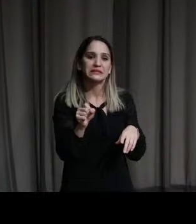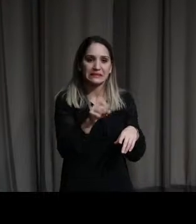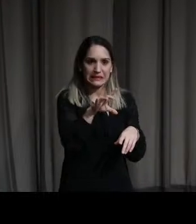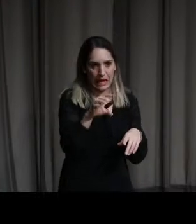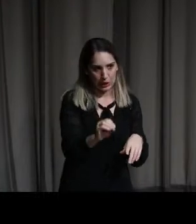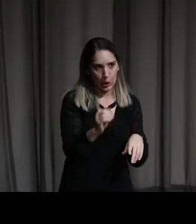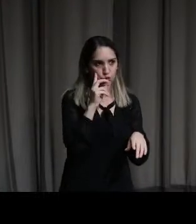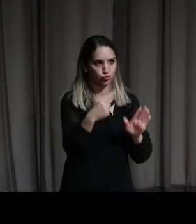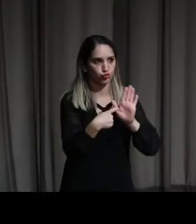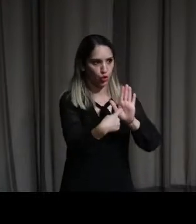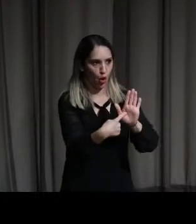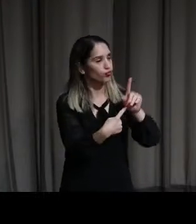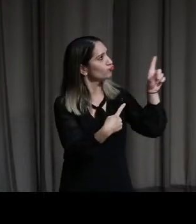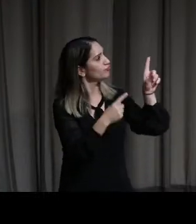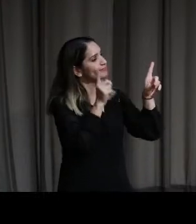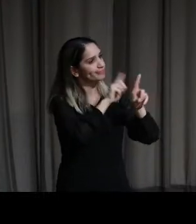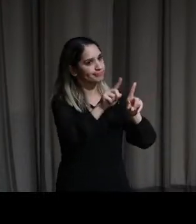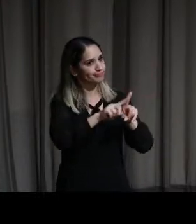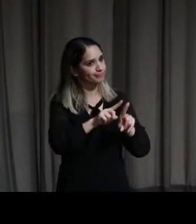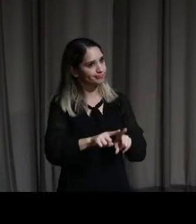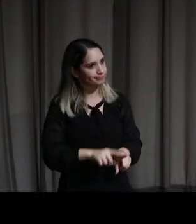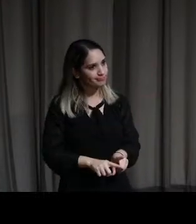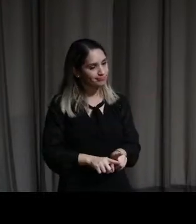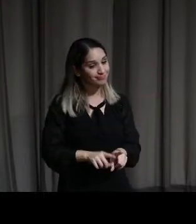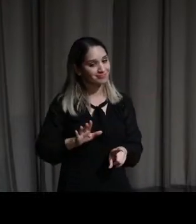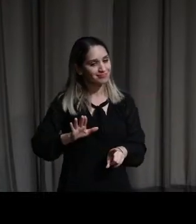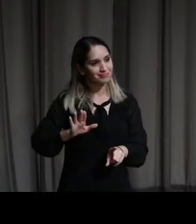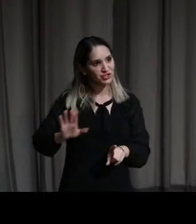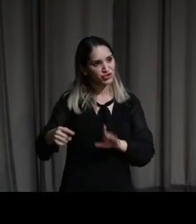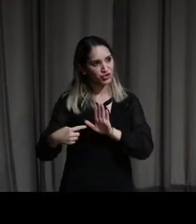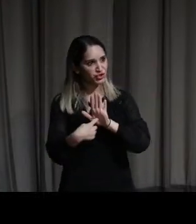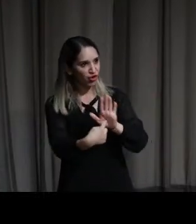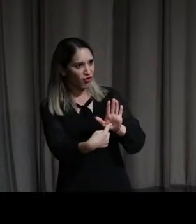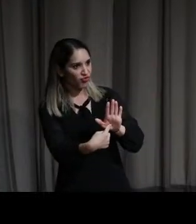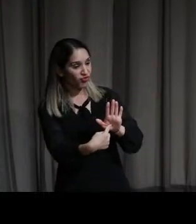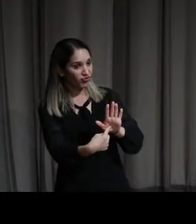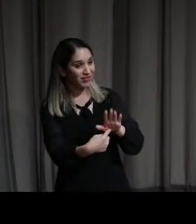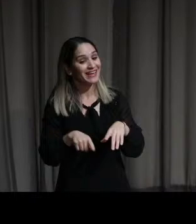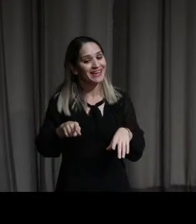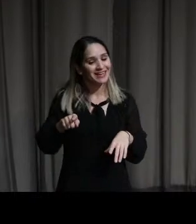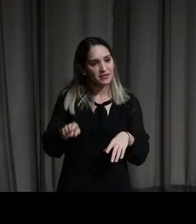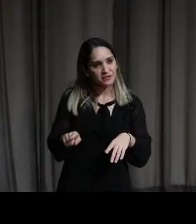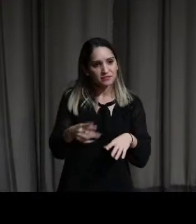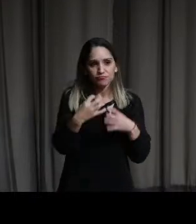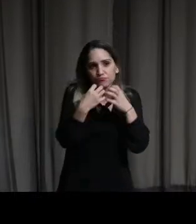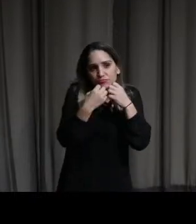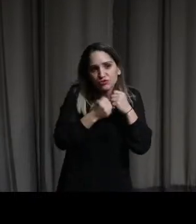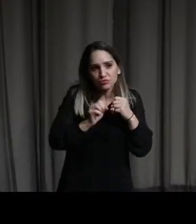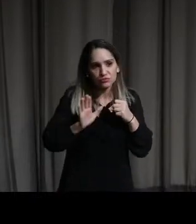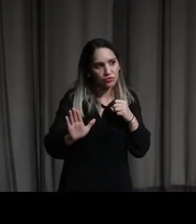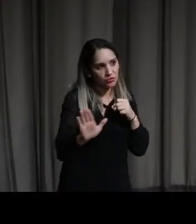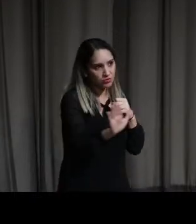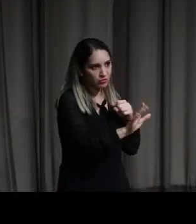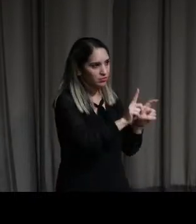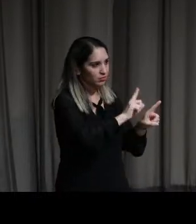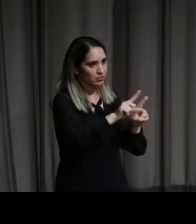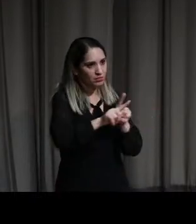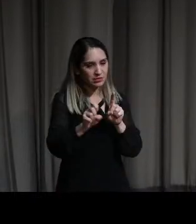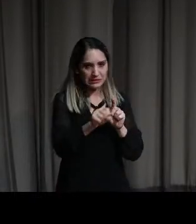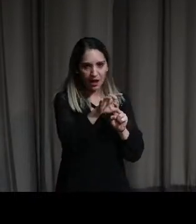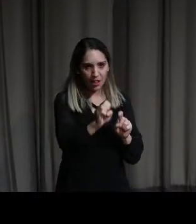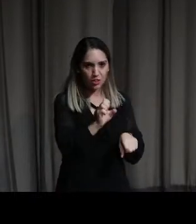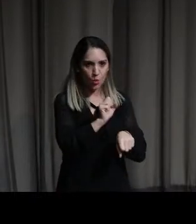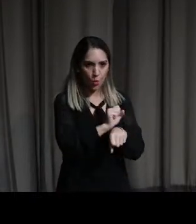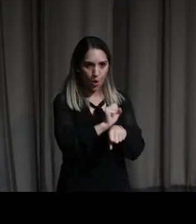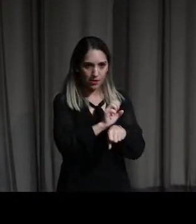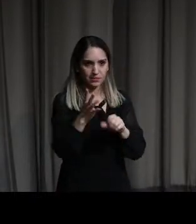that he appreciated what they were doing and used. I think that was very